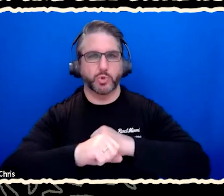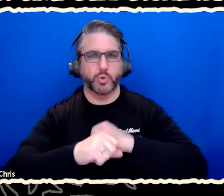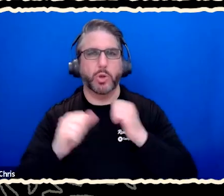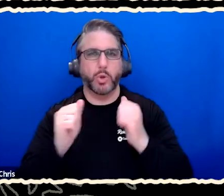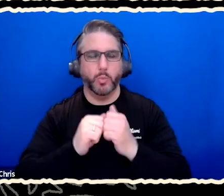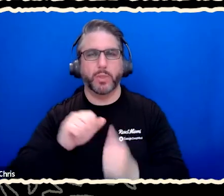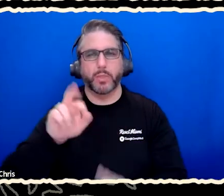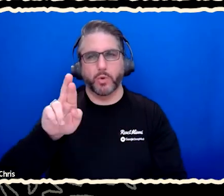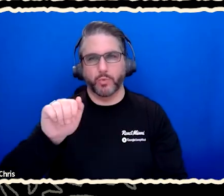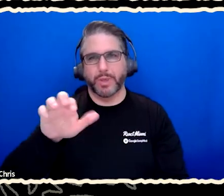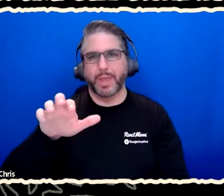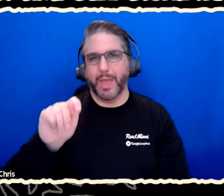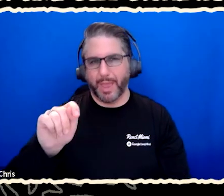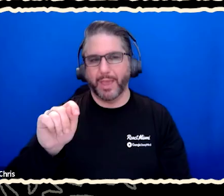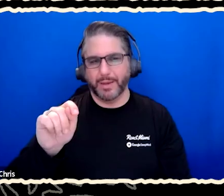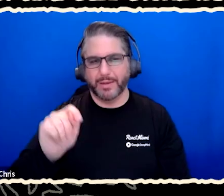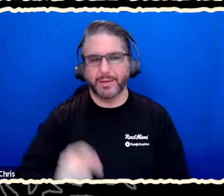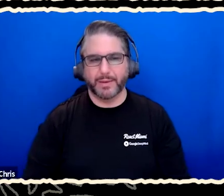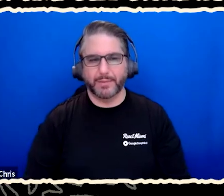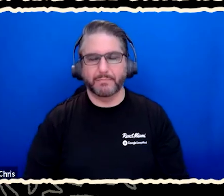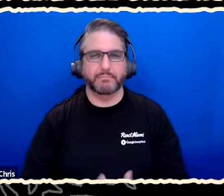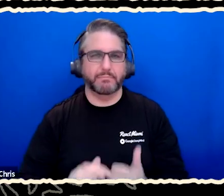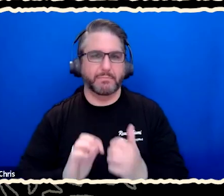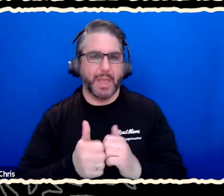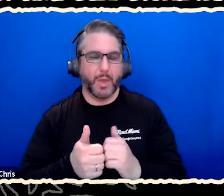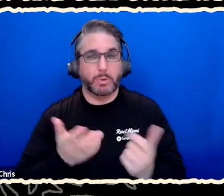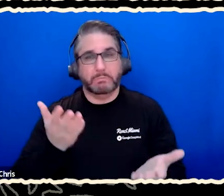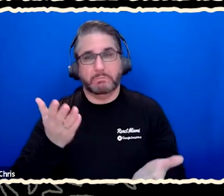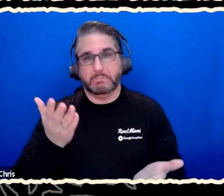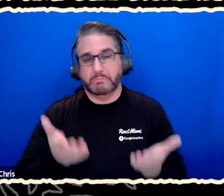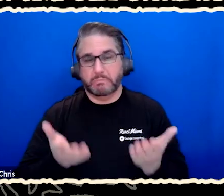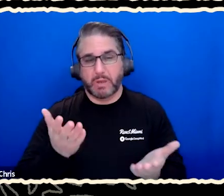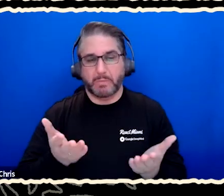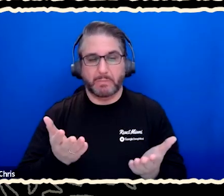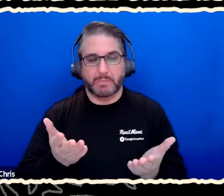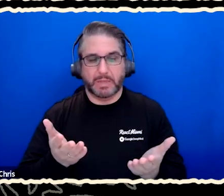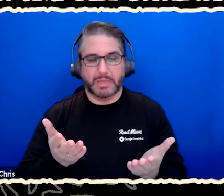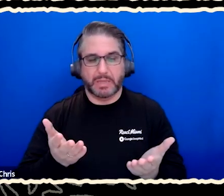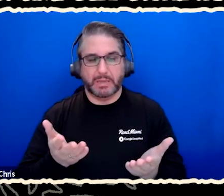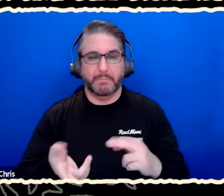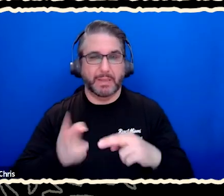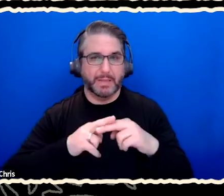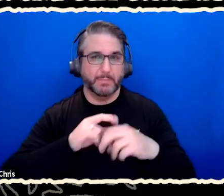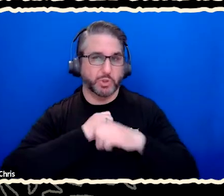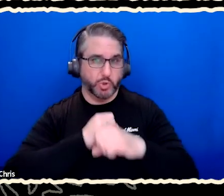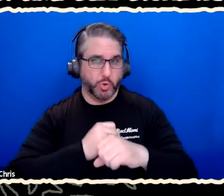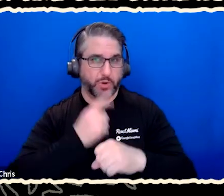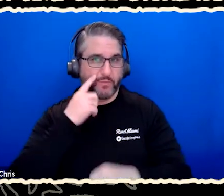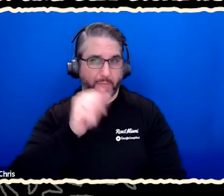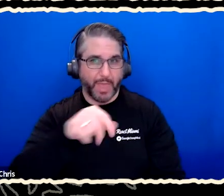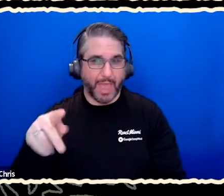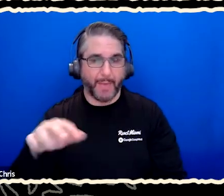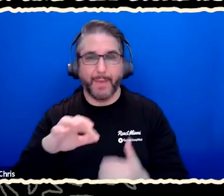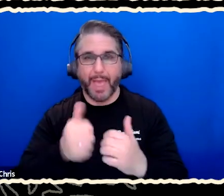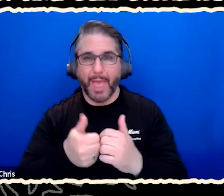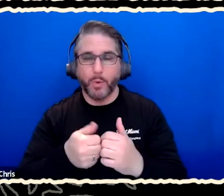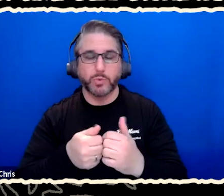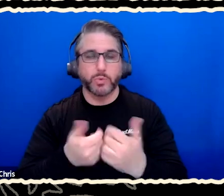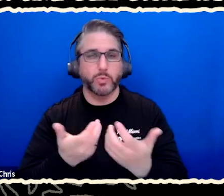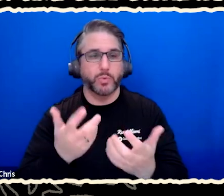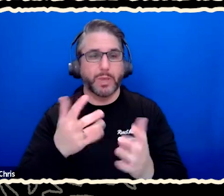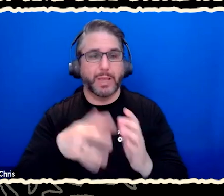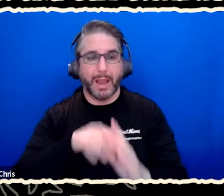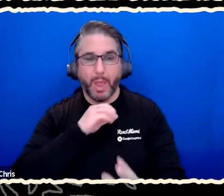React. So basically, how to probably broke the security of the app, how to get out of it, and maybe